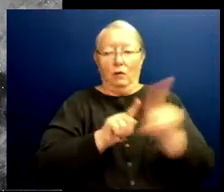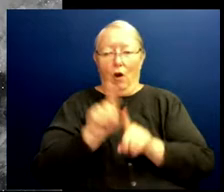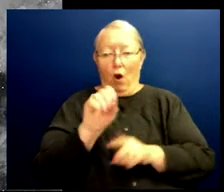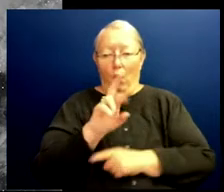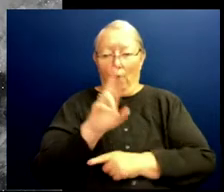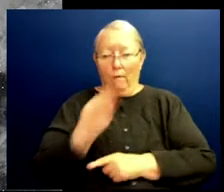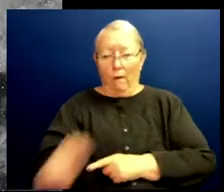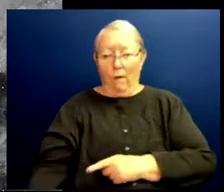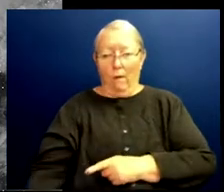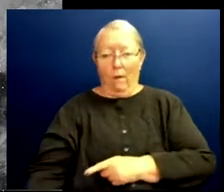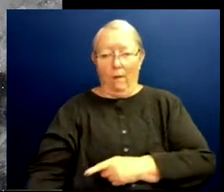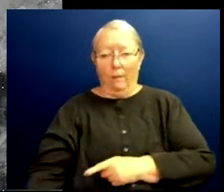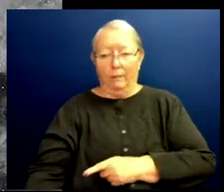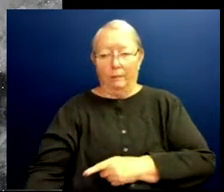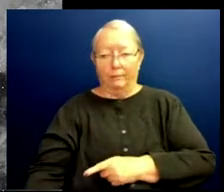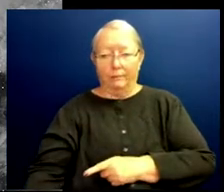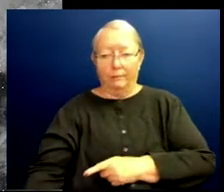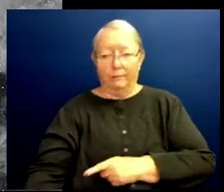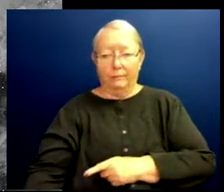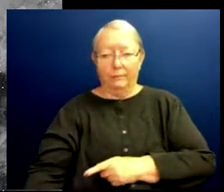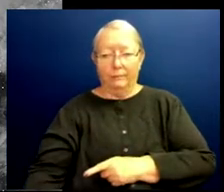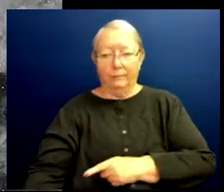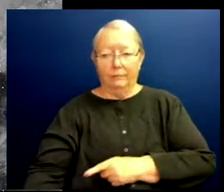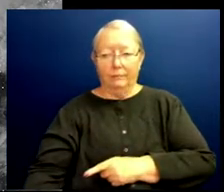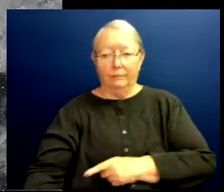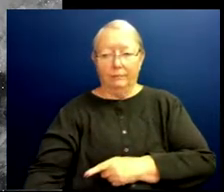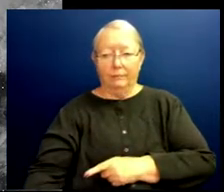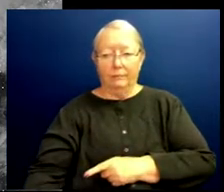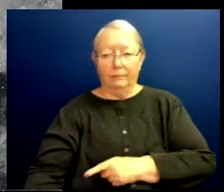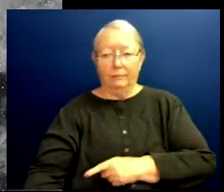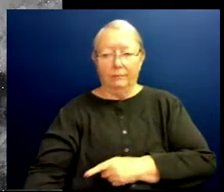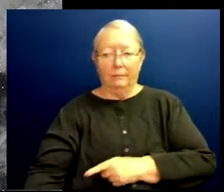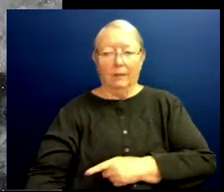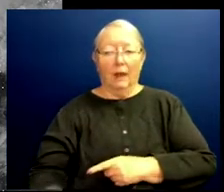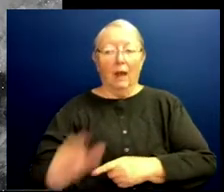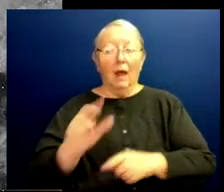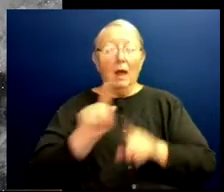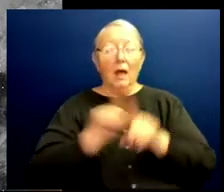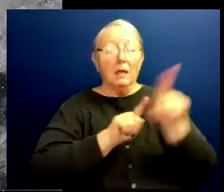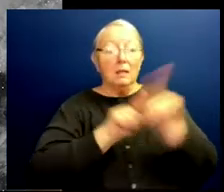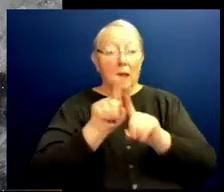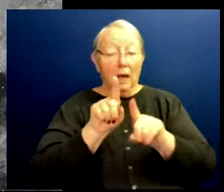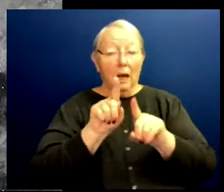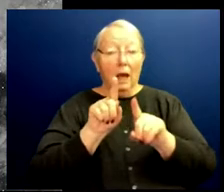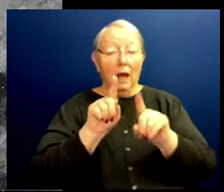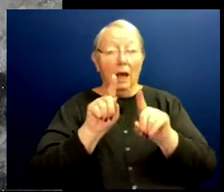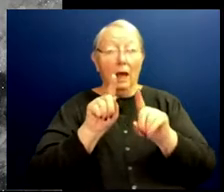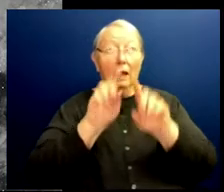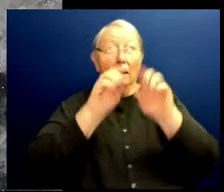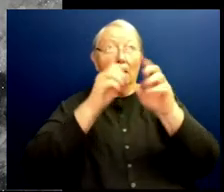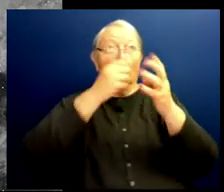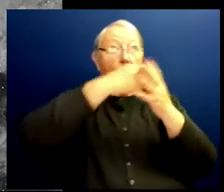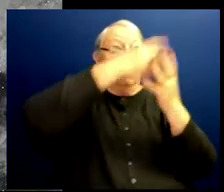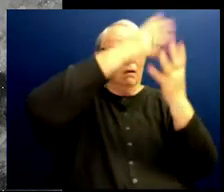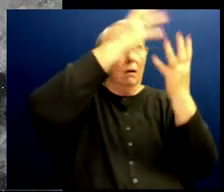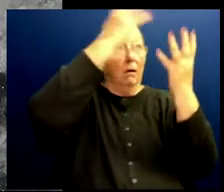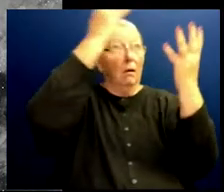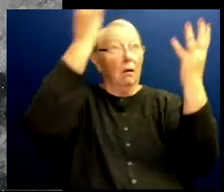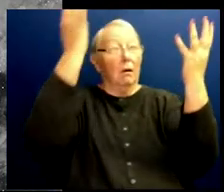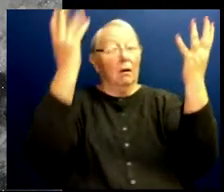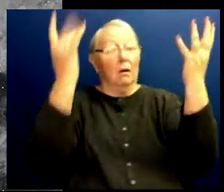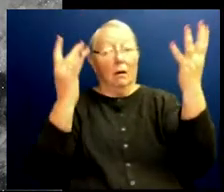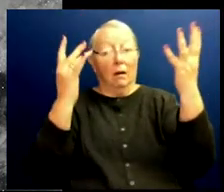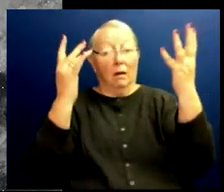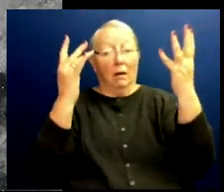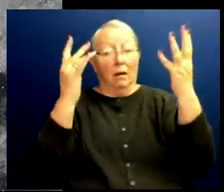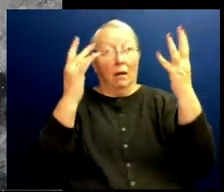in a neighboring galaxy, satellite galaxy of the Milky Way, the Magellanic Clouds, taken with one of the premier